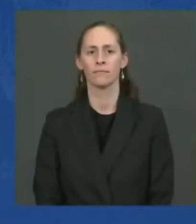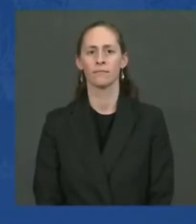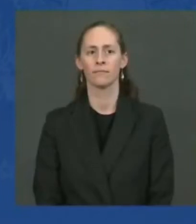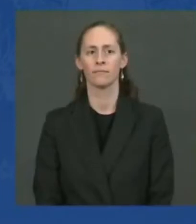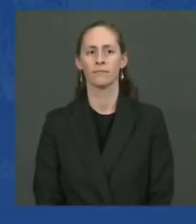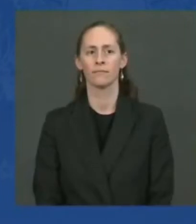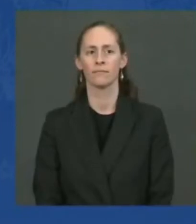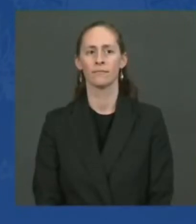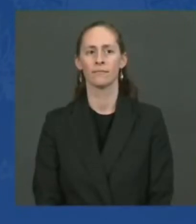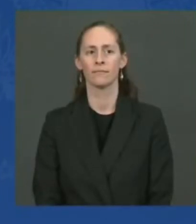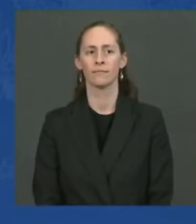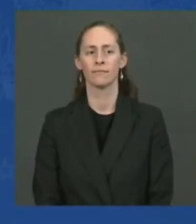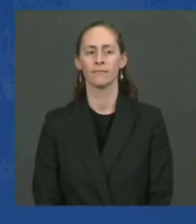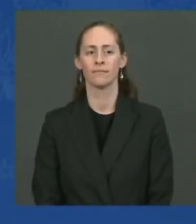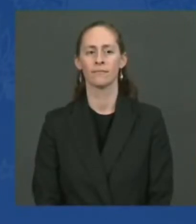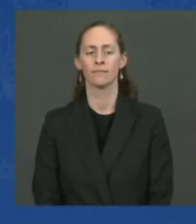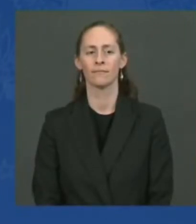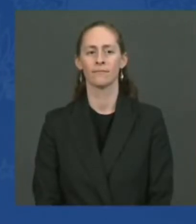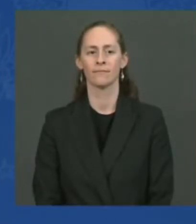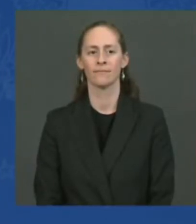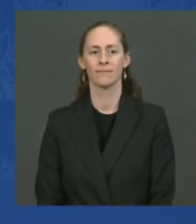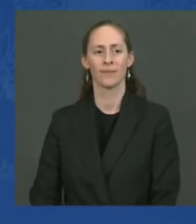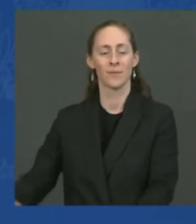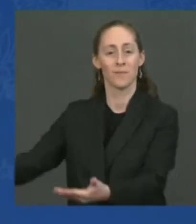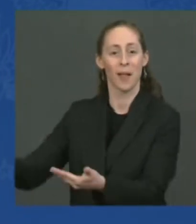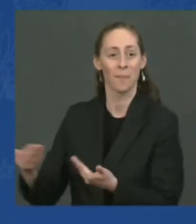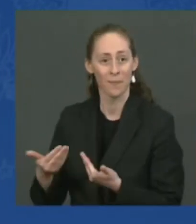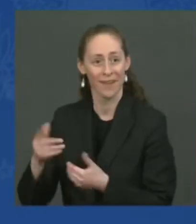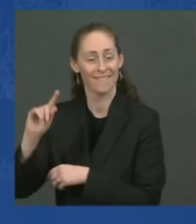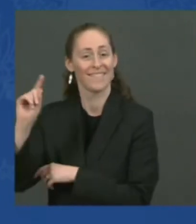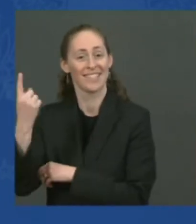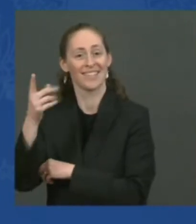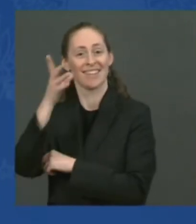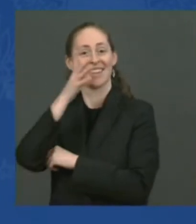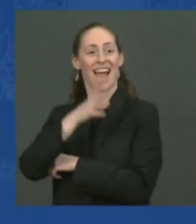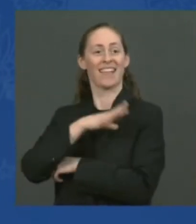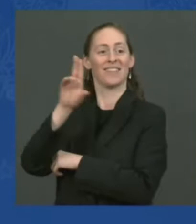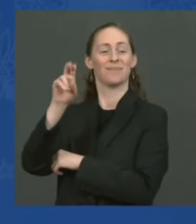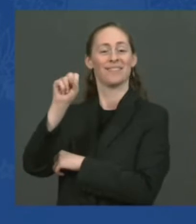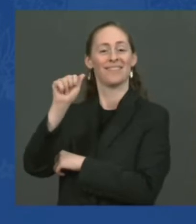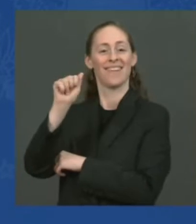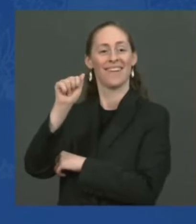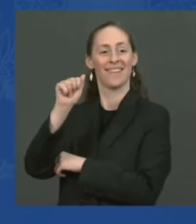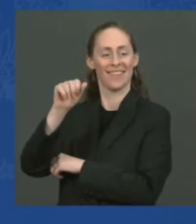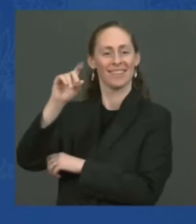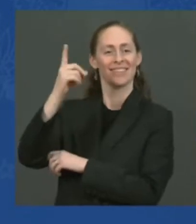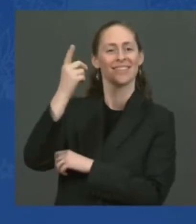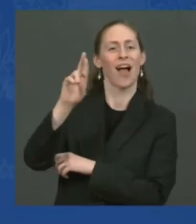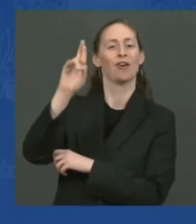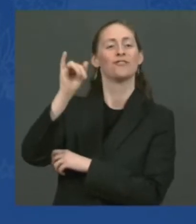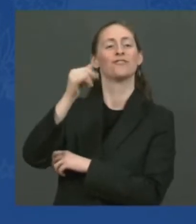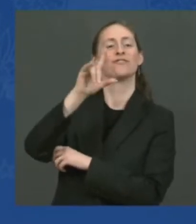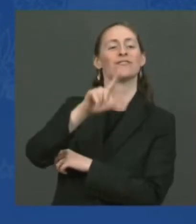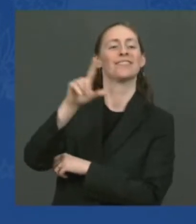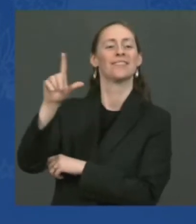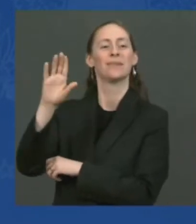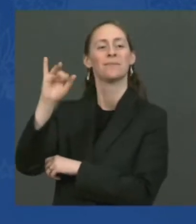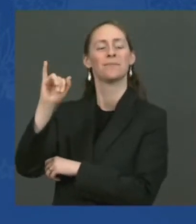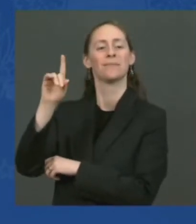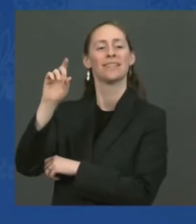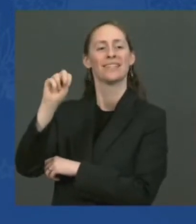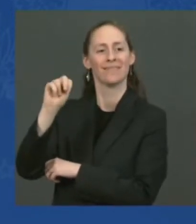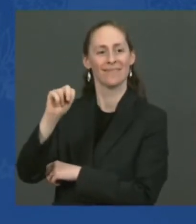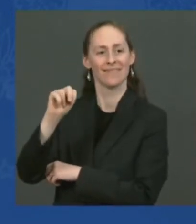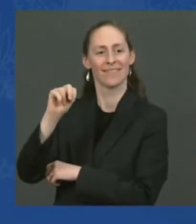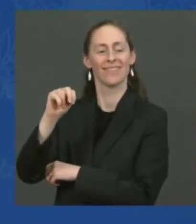Gentlemen, please welcome the First Lady of the United States, Dr. Jill Biden, and Mr. Douglas Emhoff.